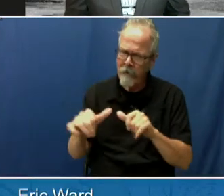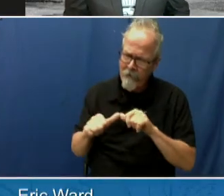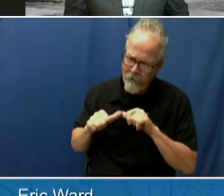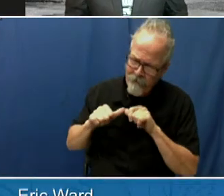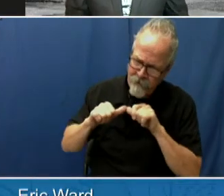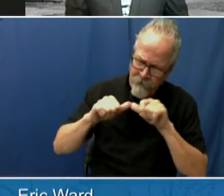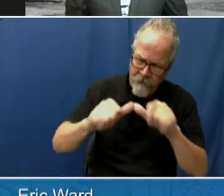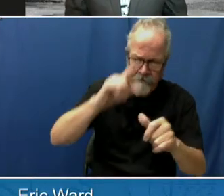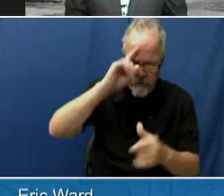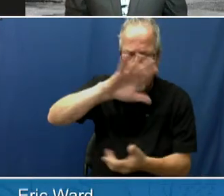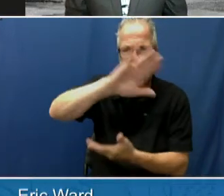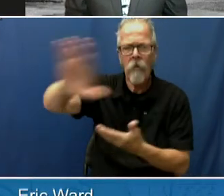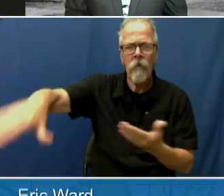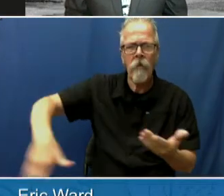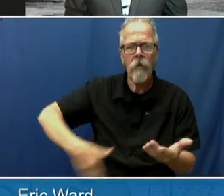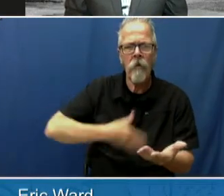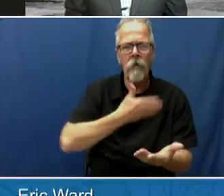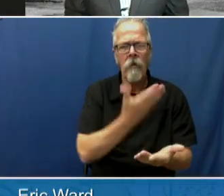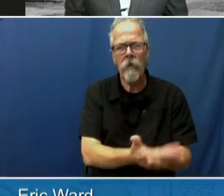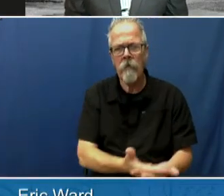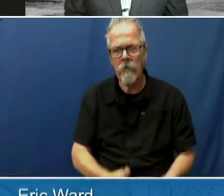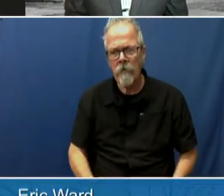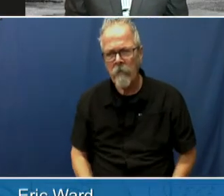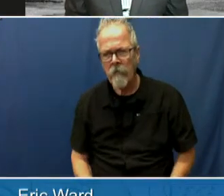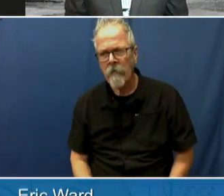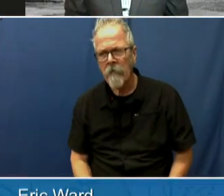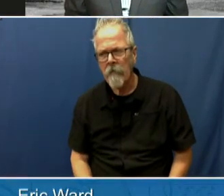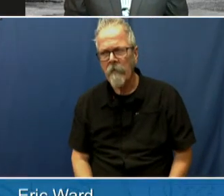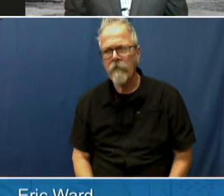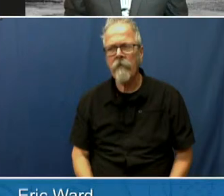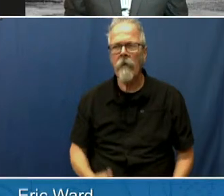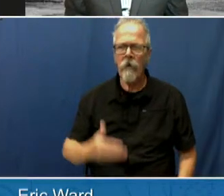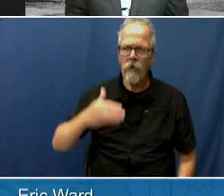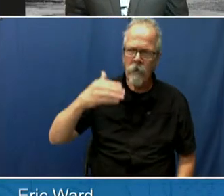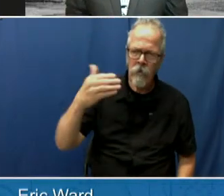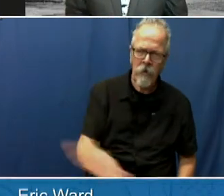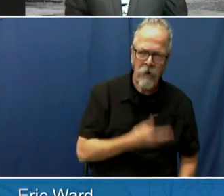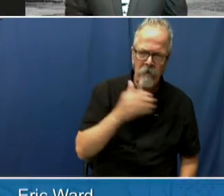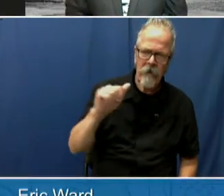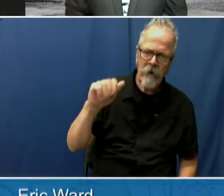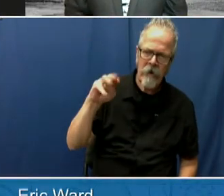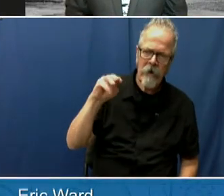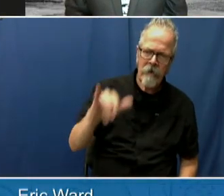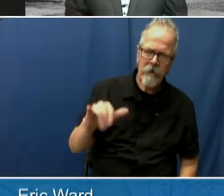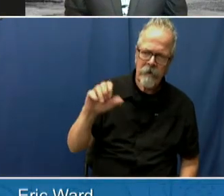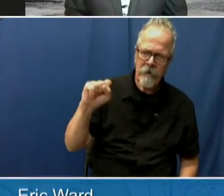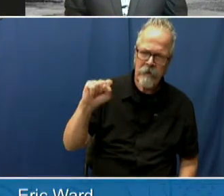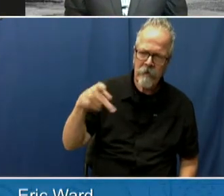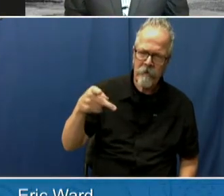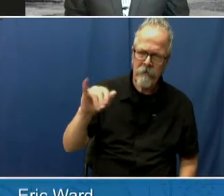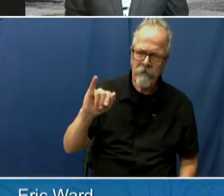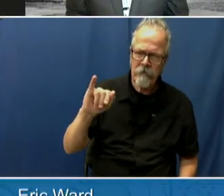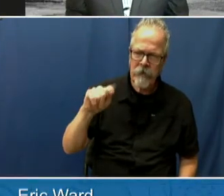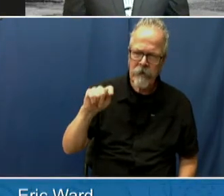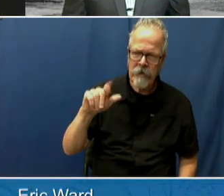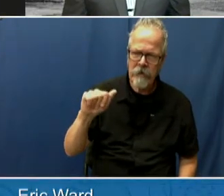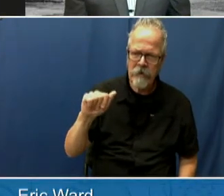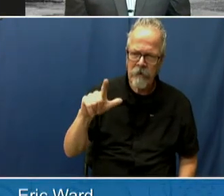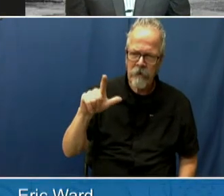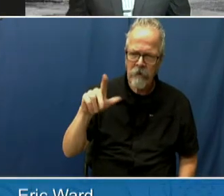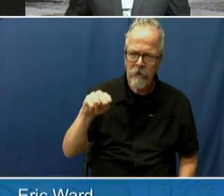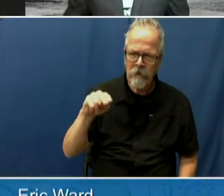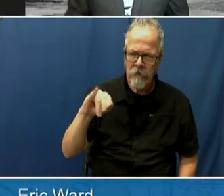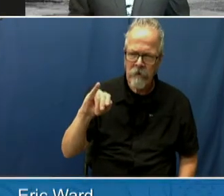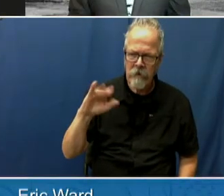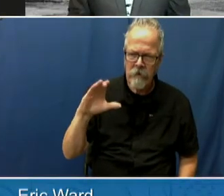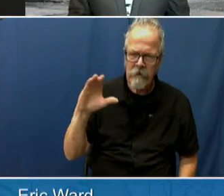Now I'd like to invite Amy Spittleneck. Amy joins us with over a decade of experience in government,